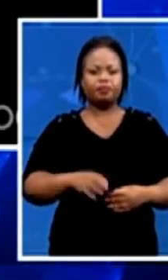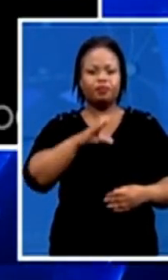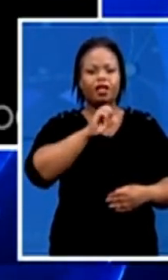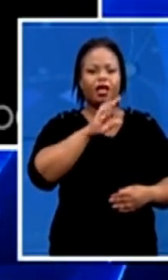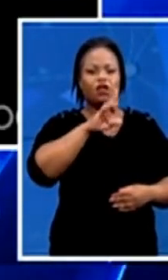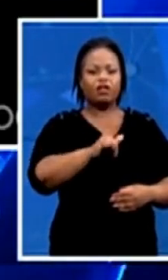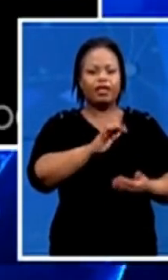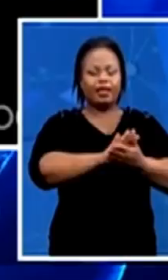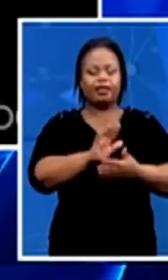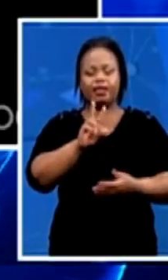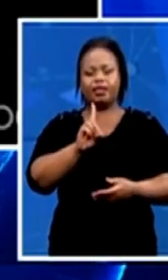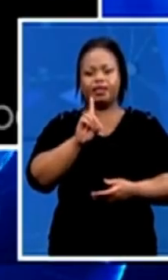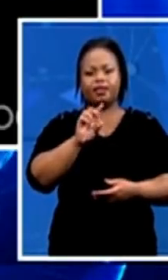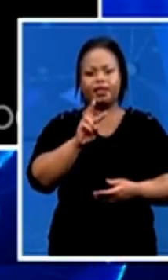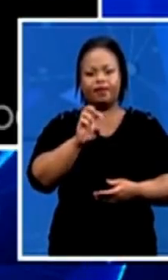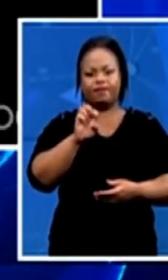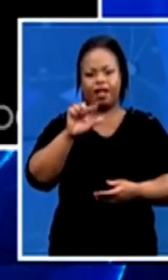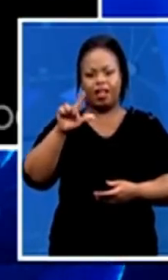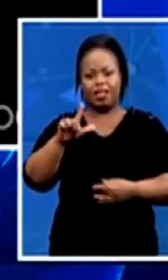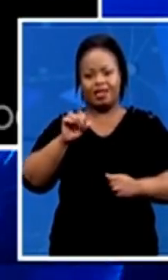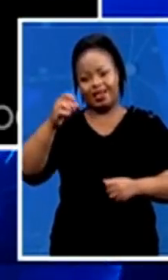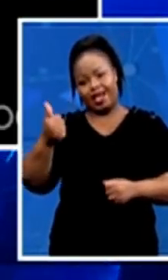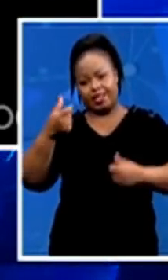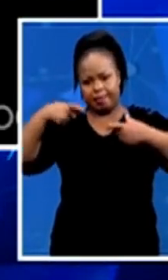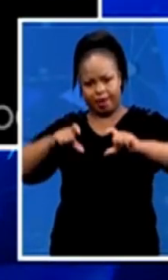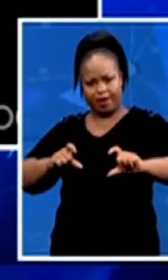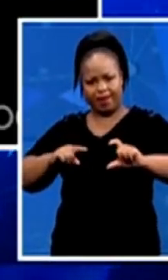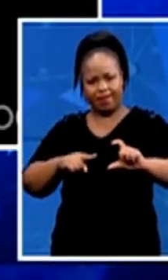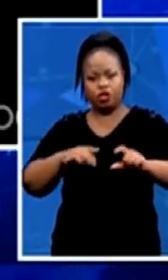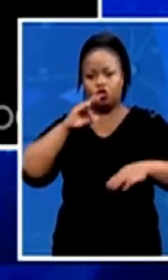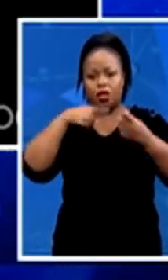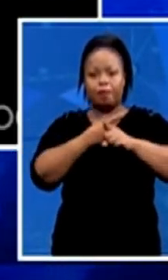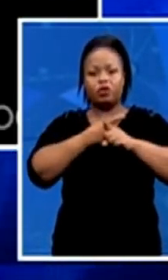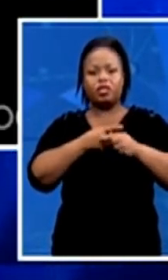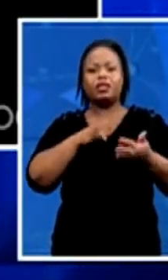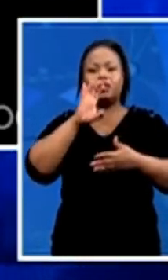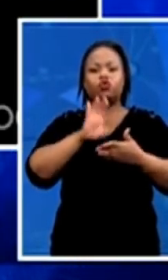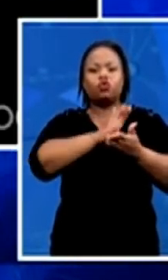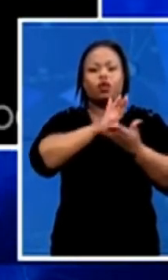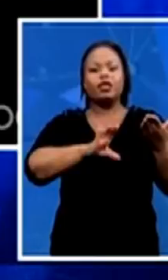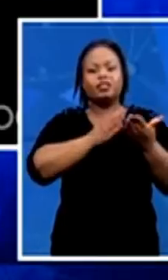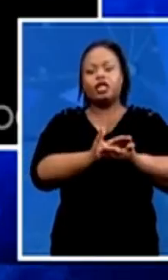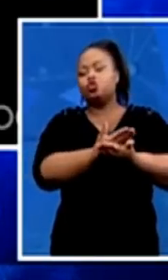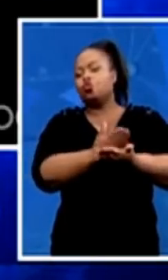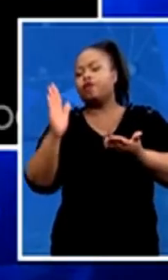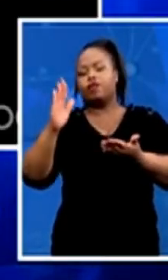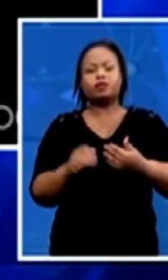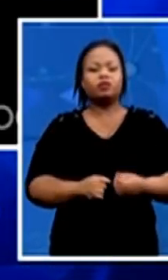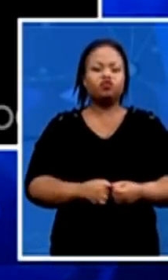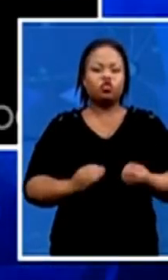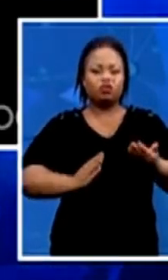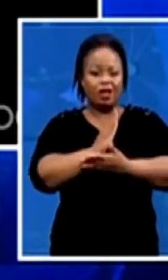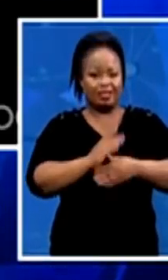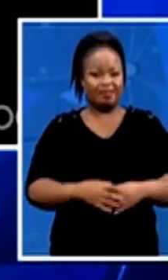which makes this point about non-waivable rights. Those authors say, in contrast to the